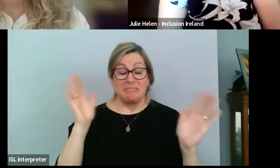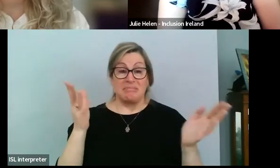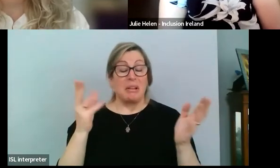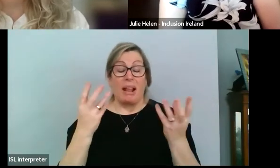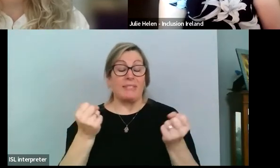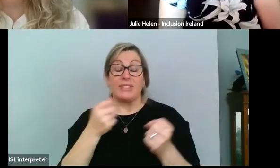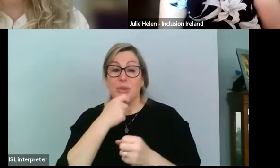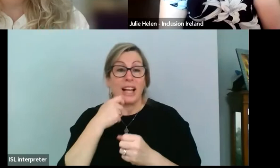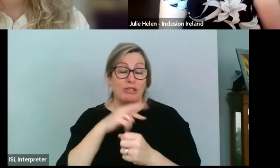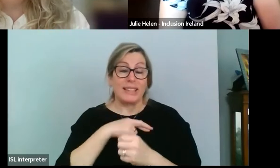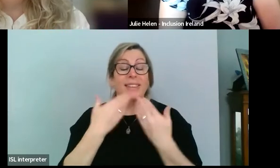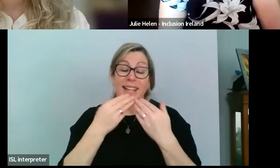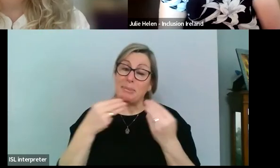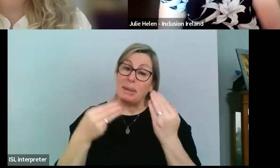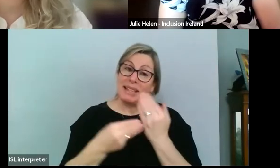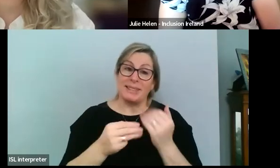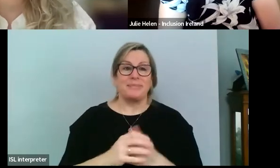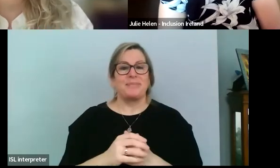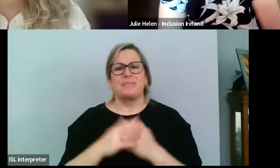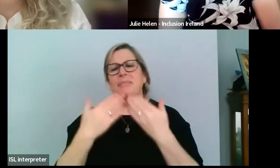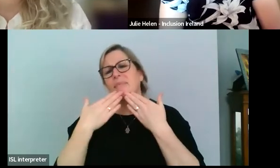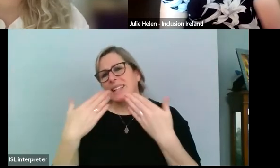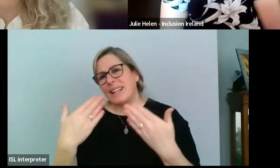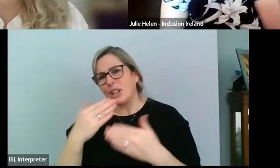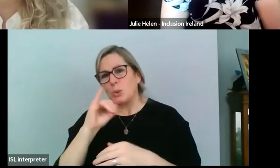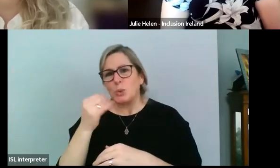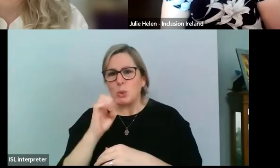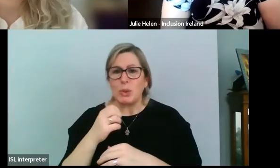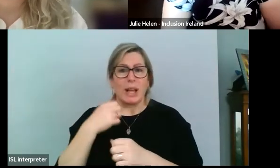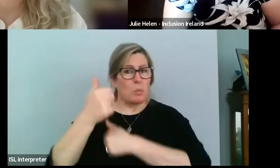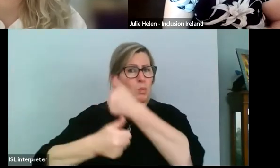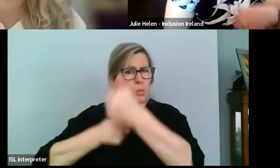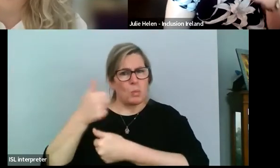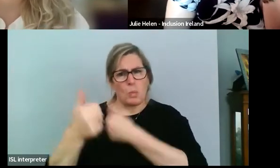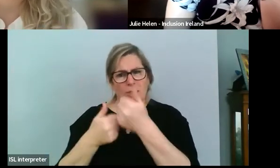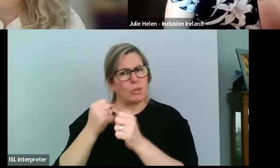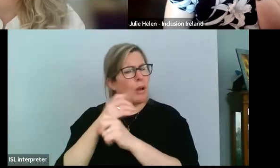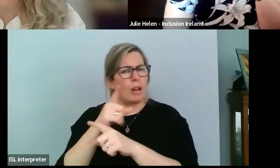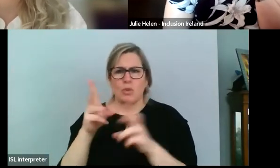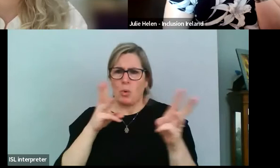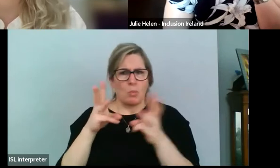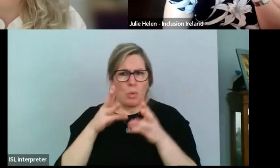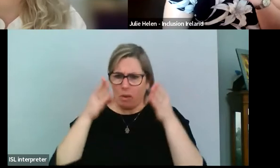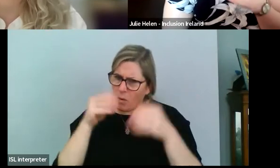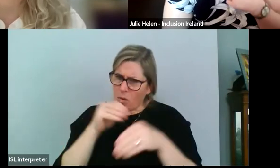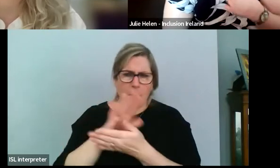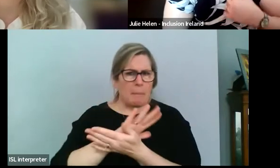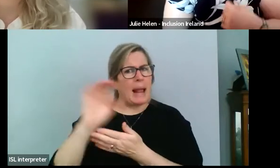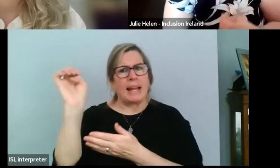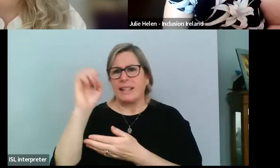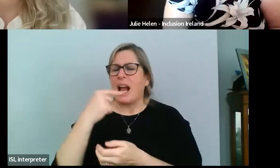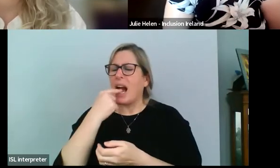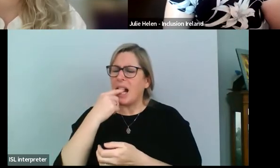Thanks a million. Thank you so much for that, Julie, and well done for all your work on the plain English guide. It is really, really